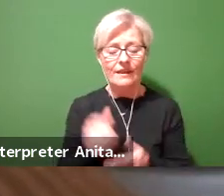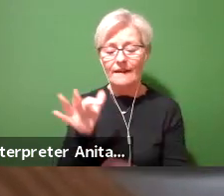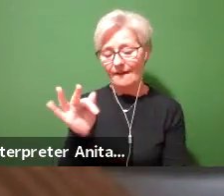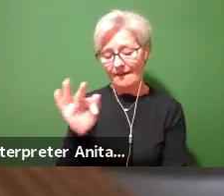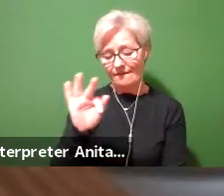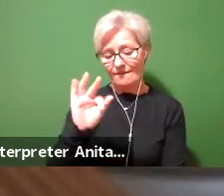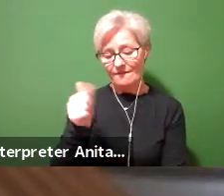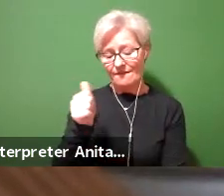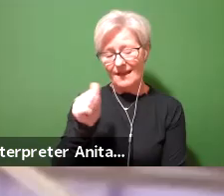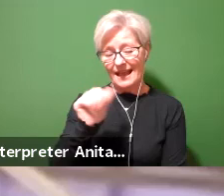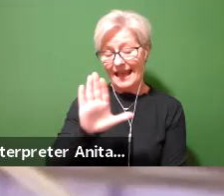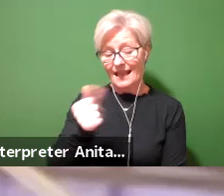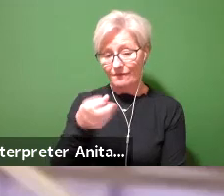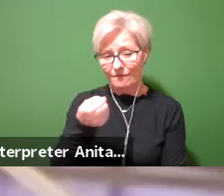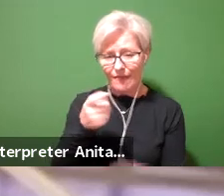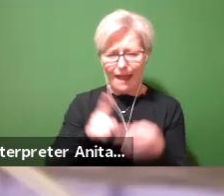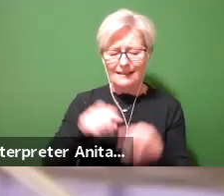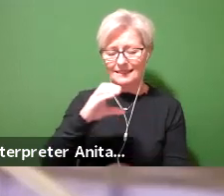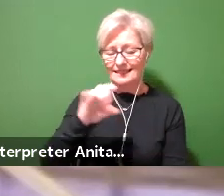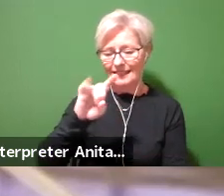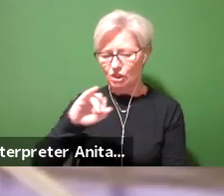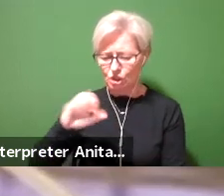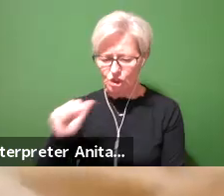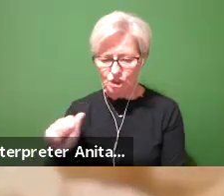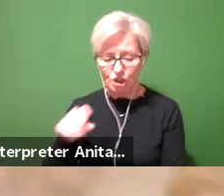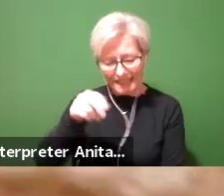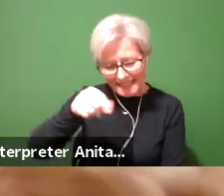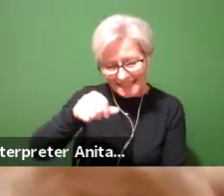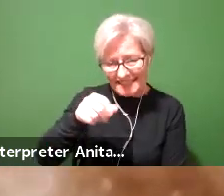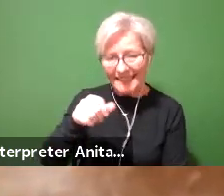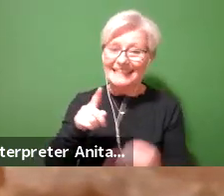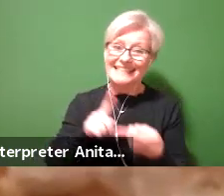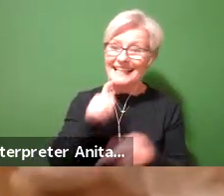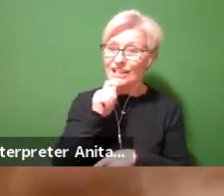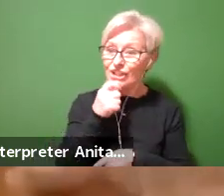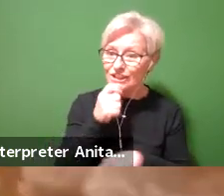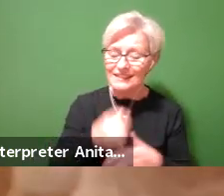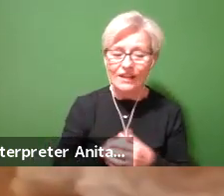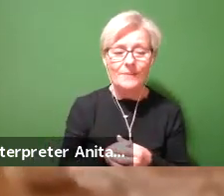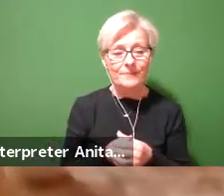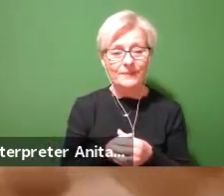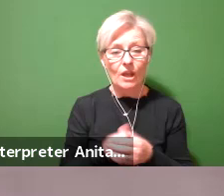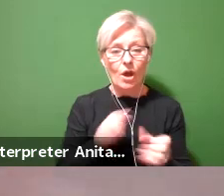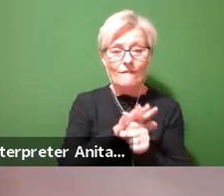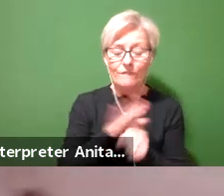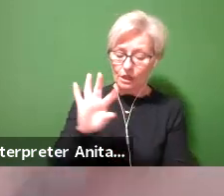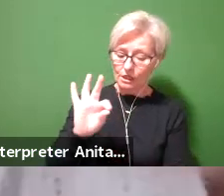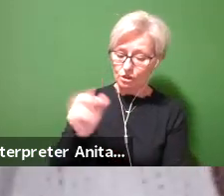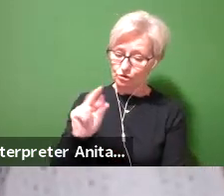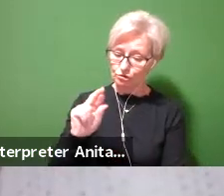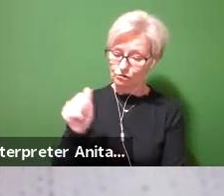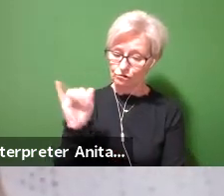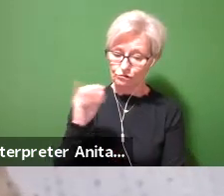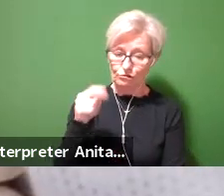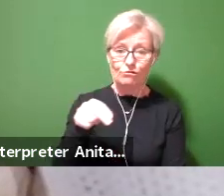seeds, and unsalted nuts are all good sources of these healthy fats. Whole grains and cereals have lots of fiber and B